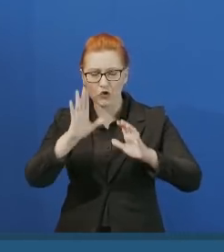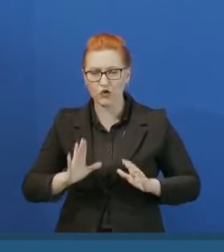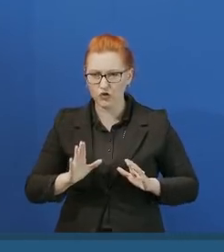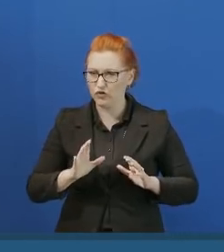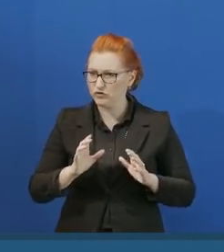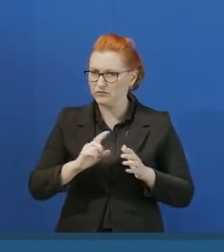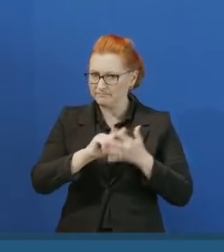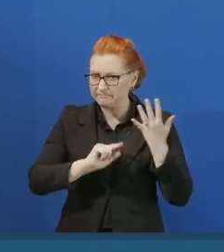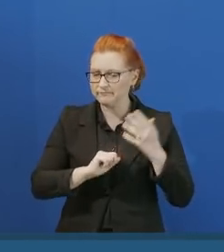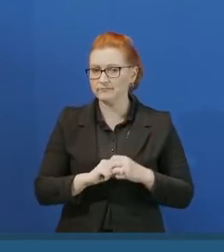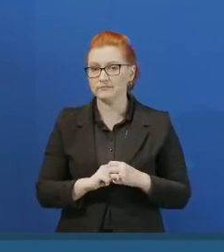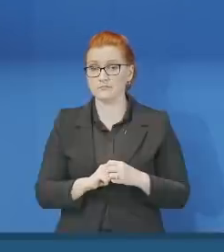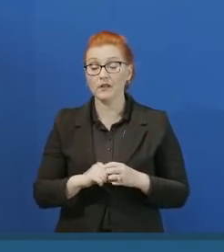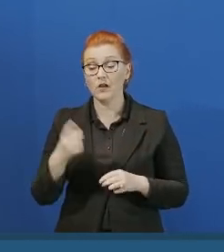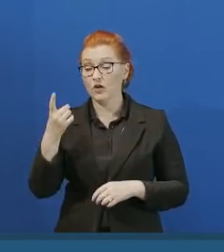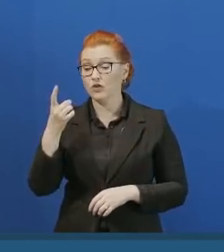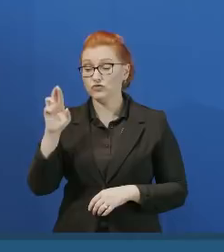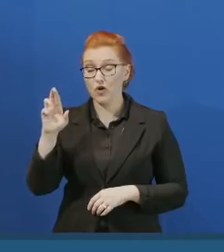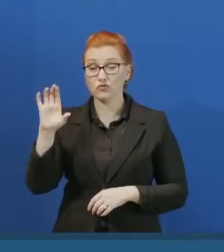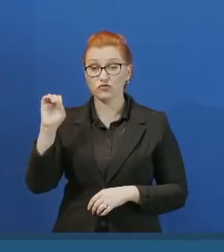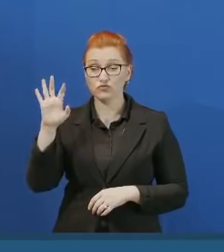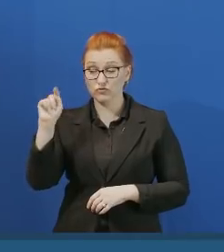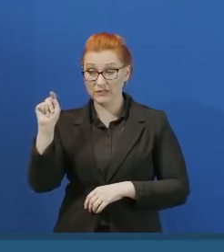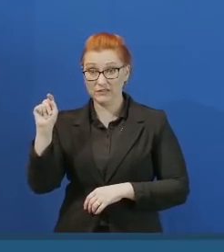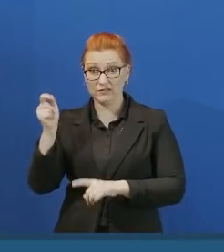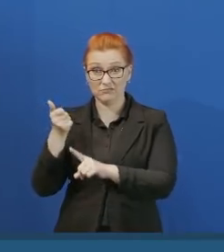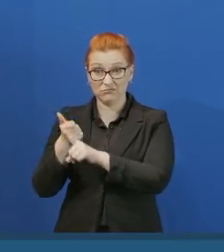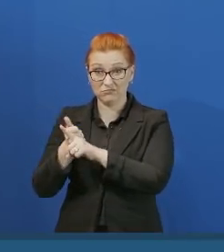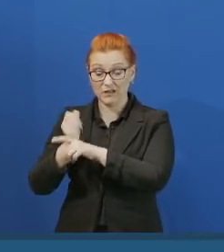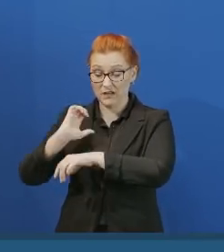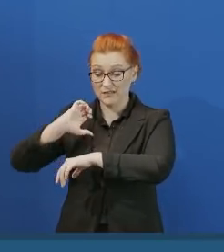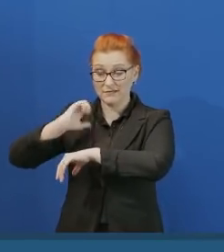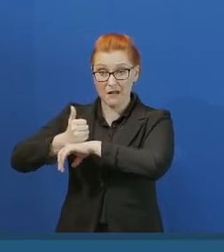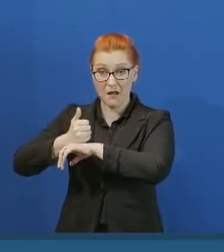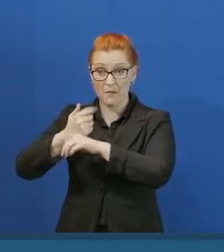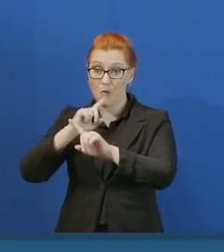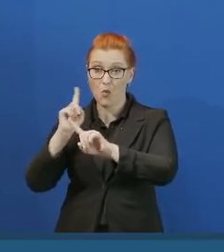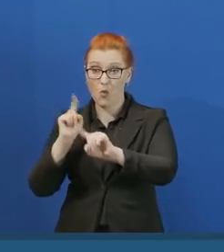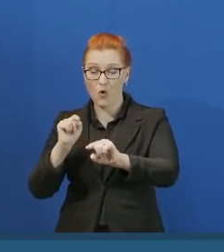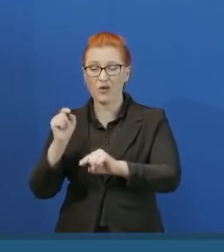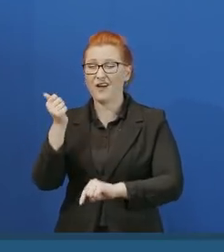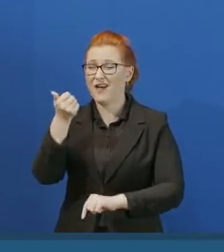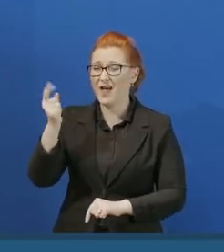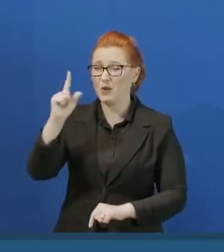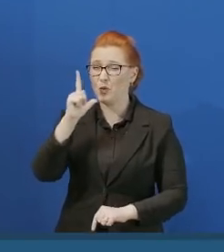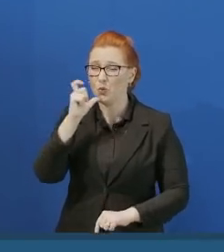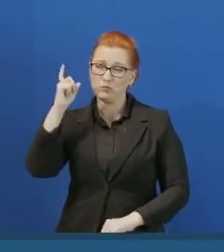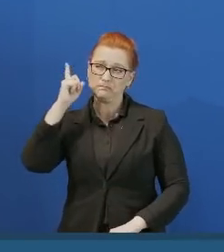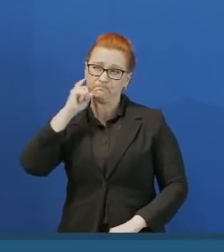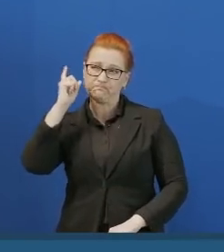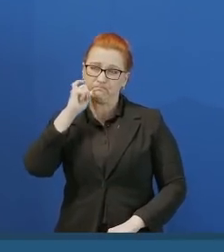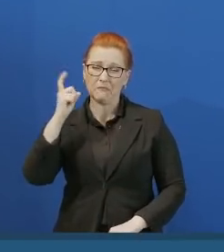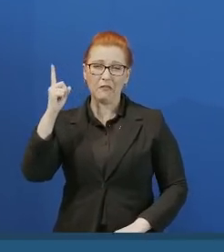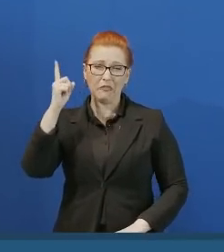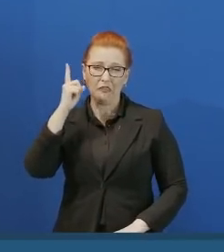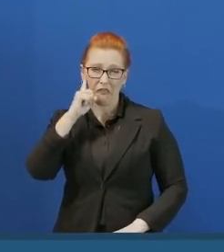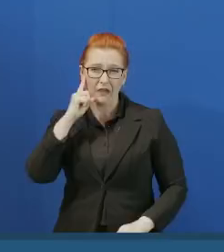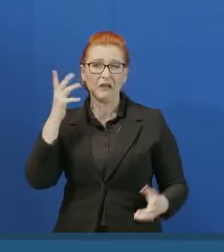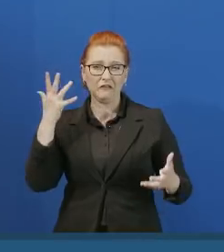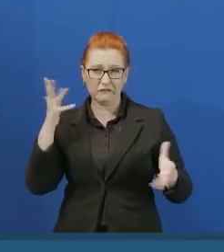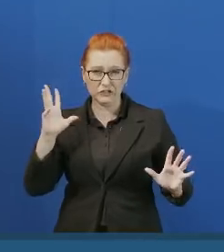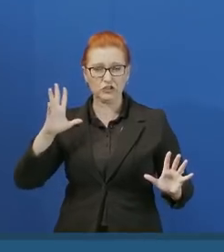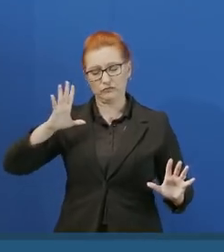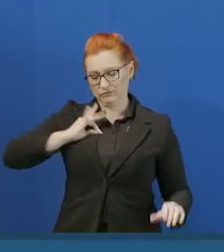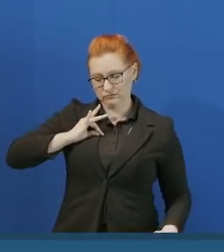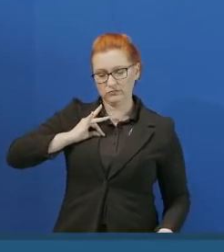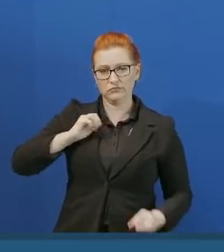order allowing anyone who thinks they are infected with COVID-19 or has been recently exposed